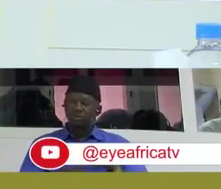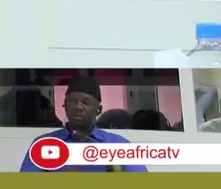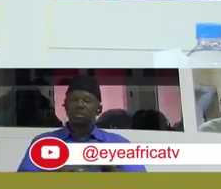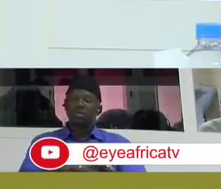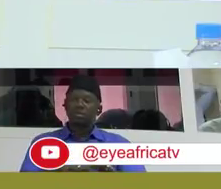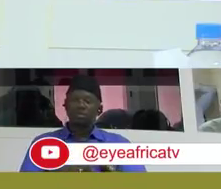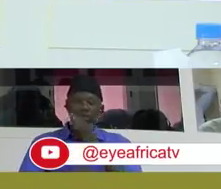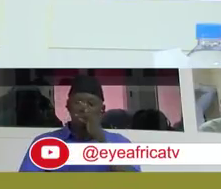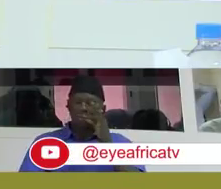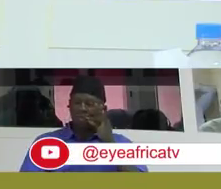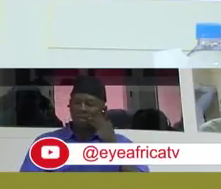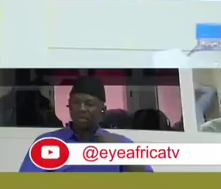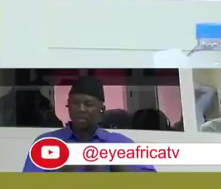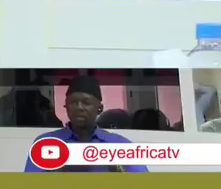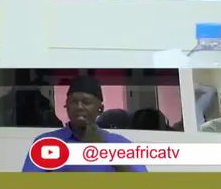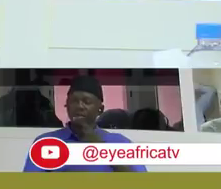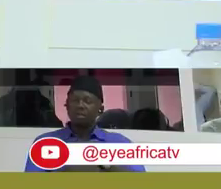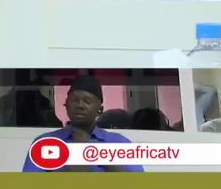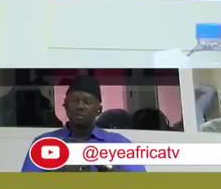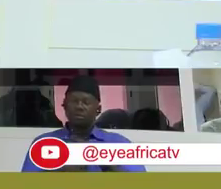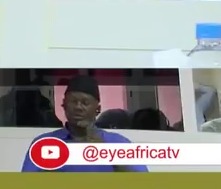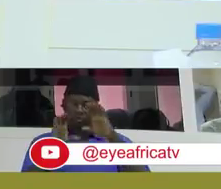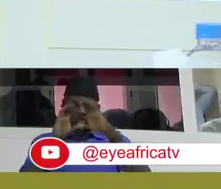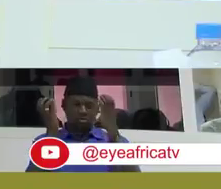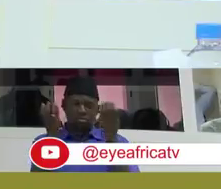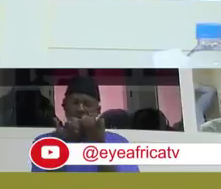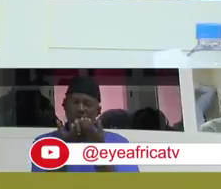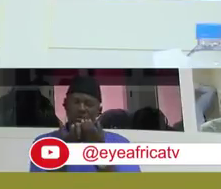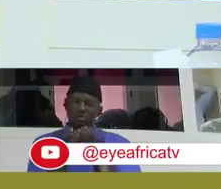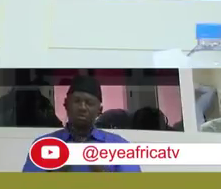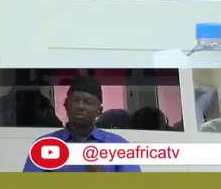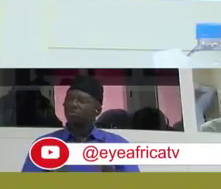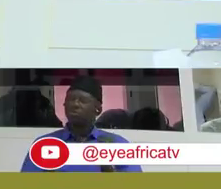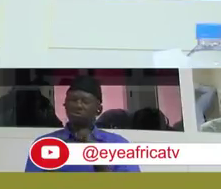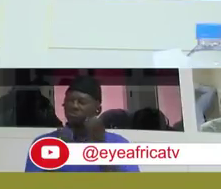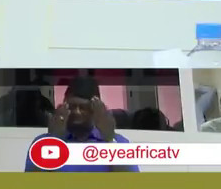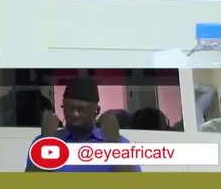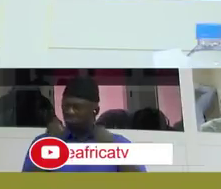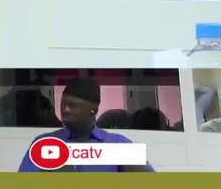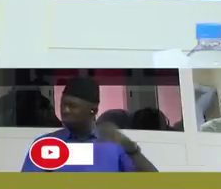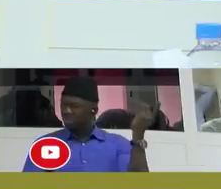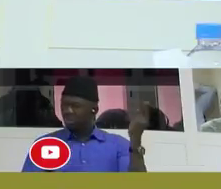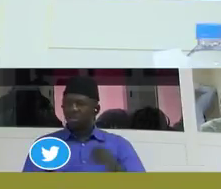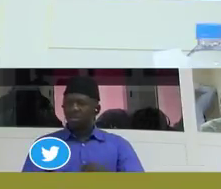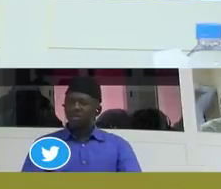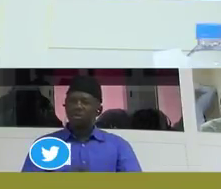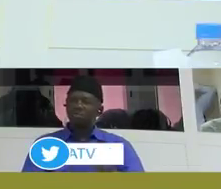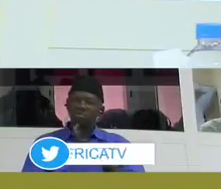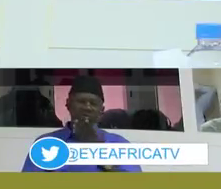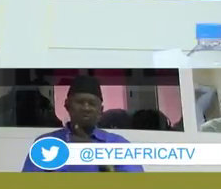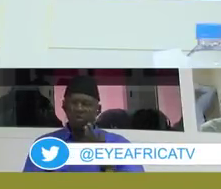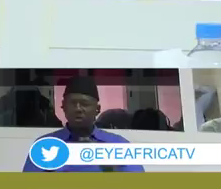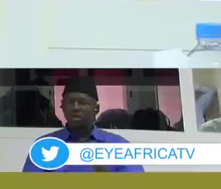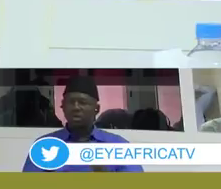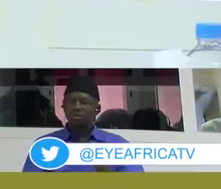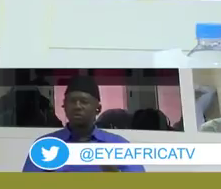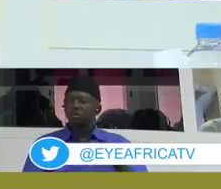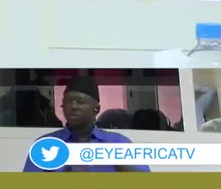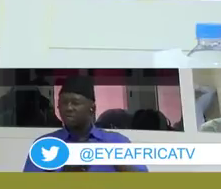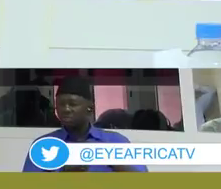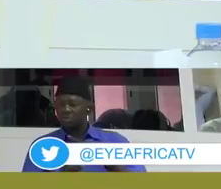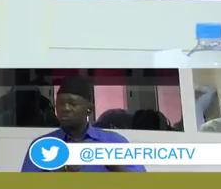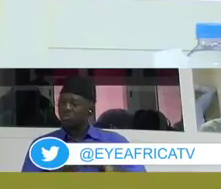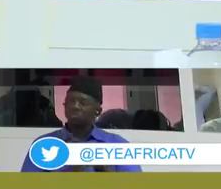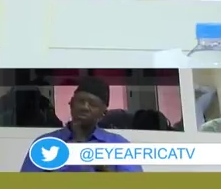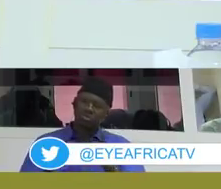was not shown at, nobody bothered whether you were dancing or not. Nobody used to bother even whether you are